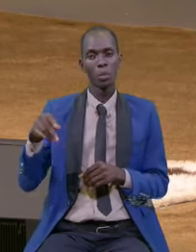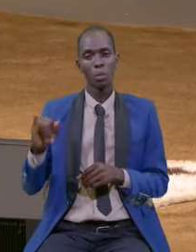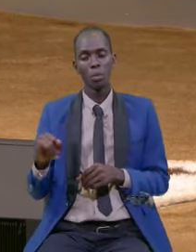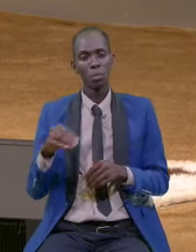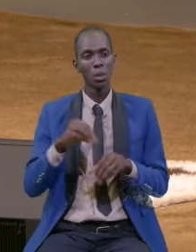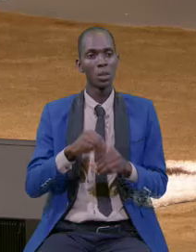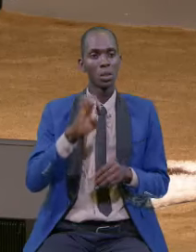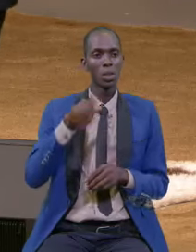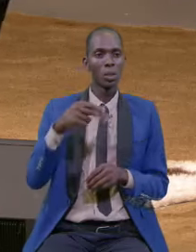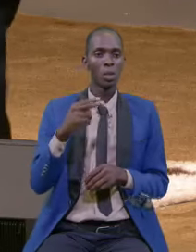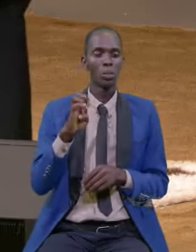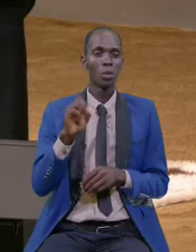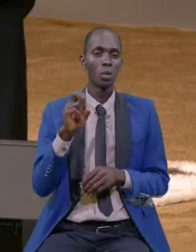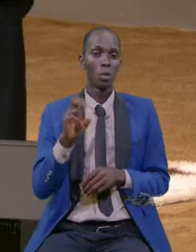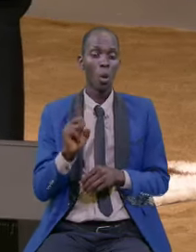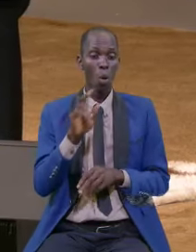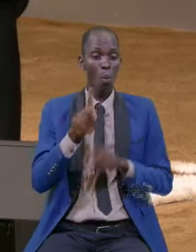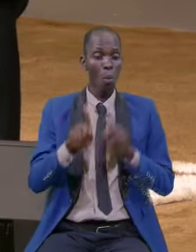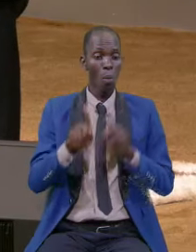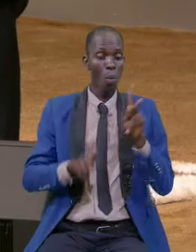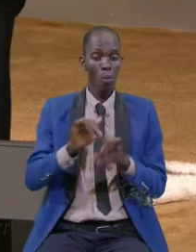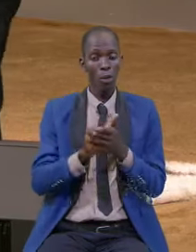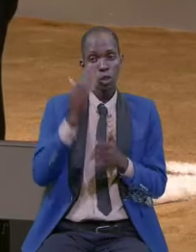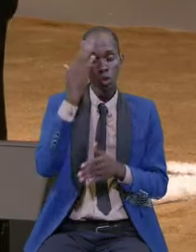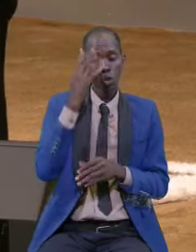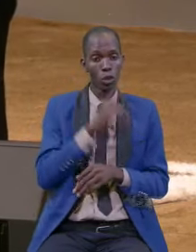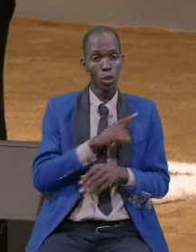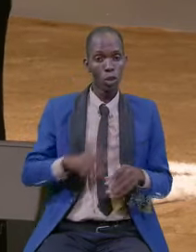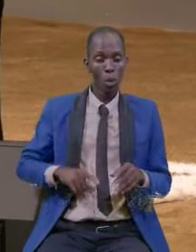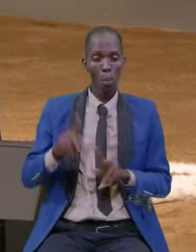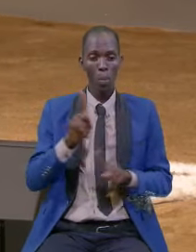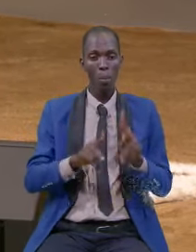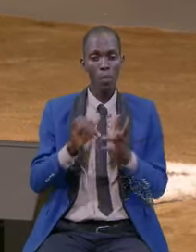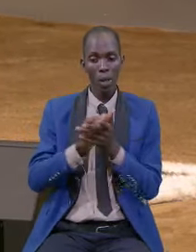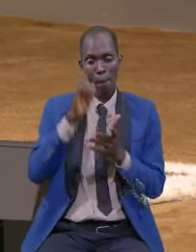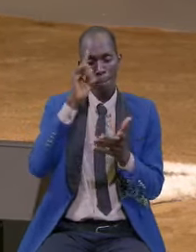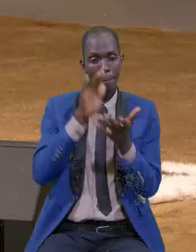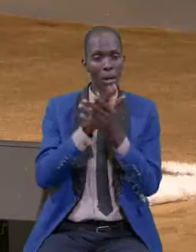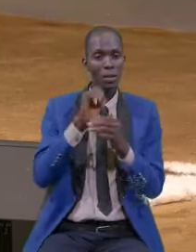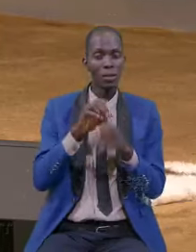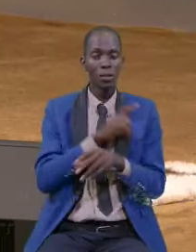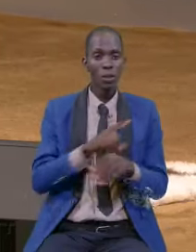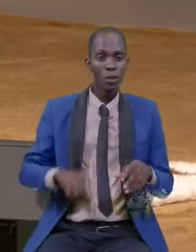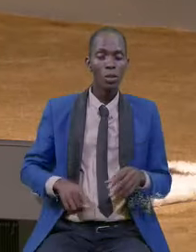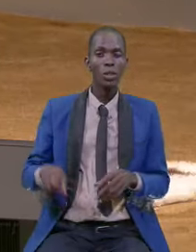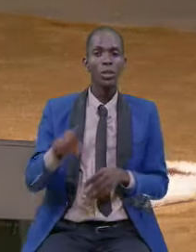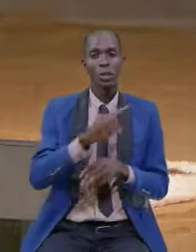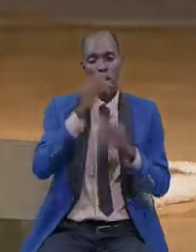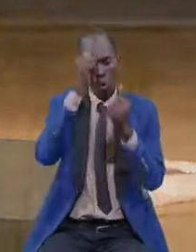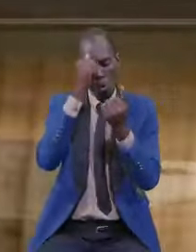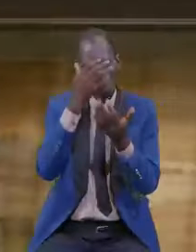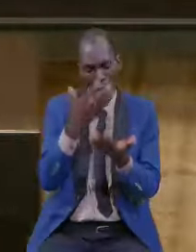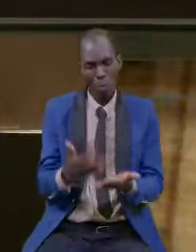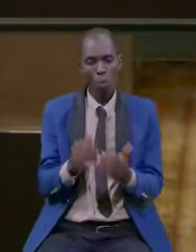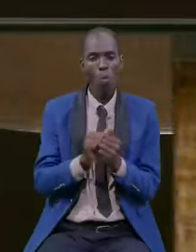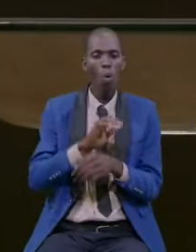the Lord and they came to believe in the Lord, they obeyed from their heart that